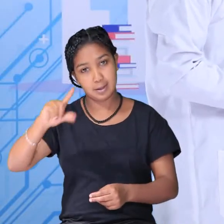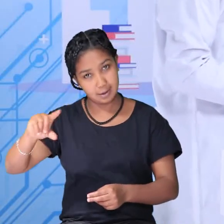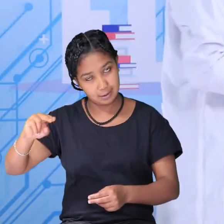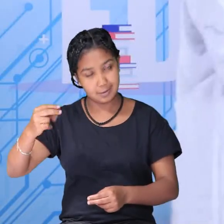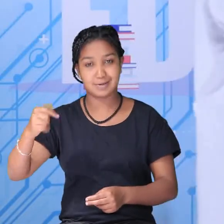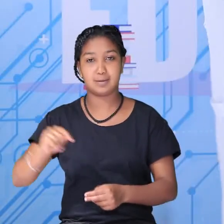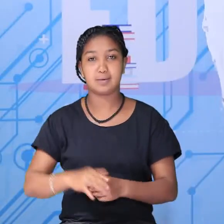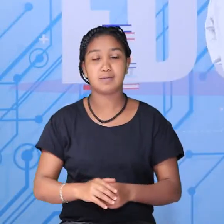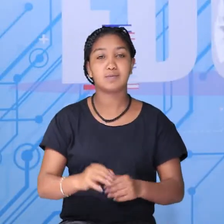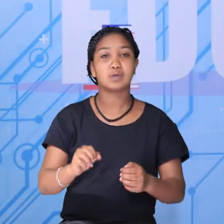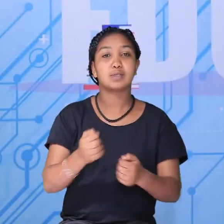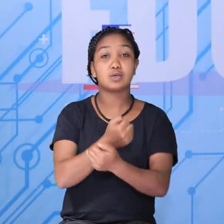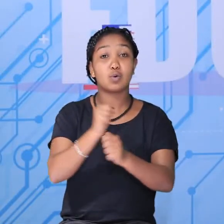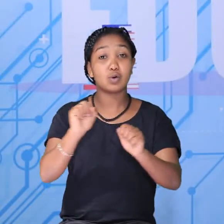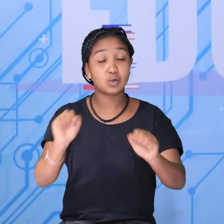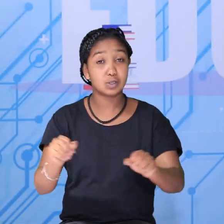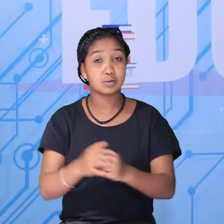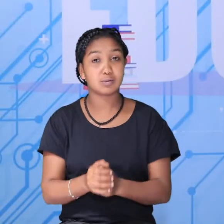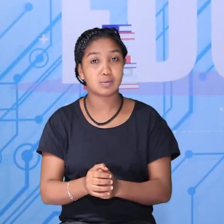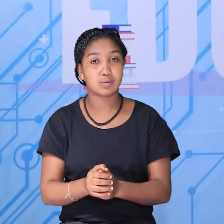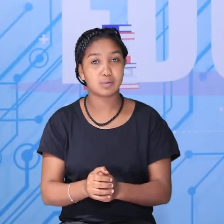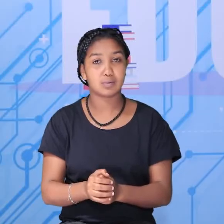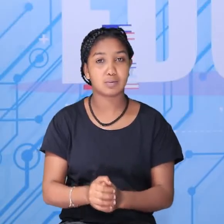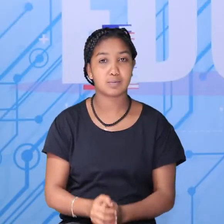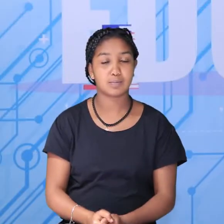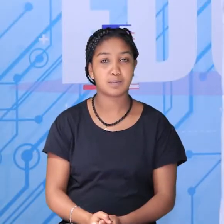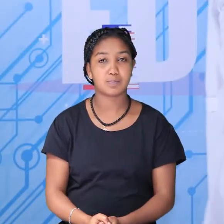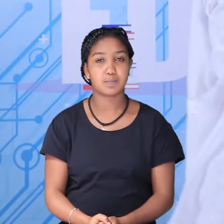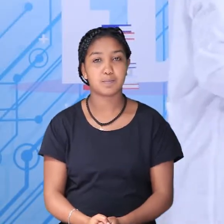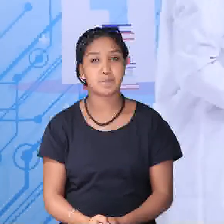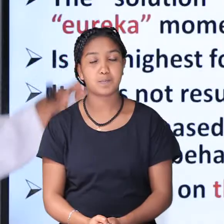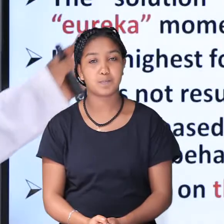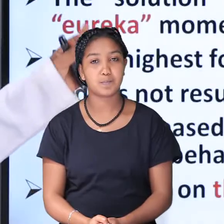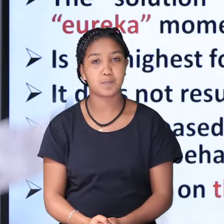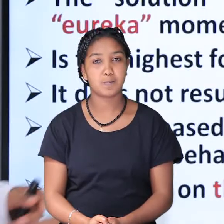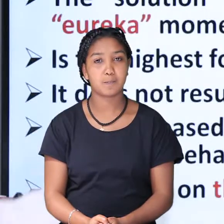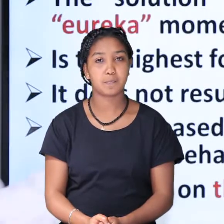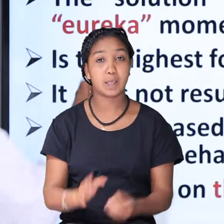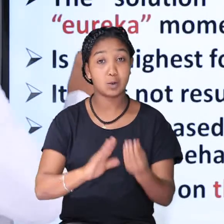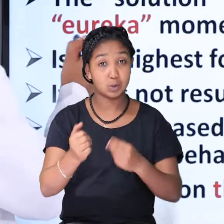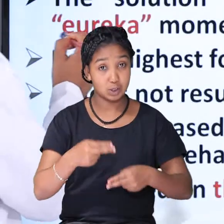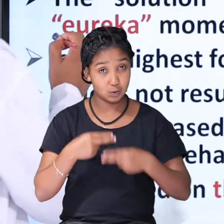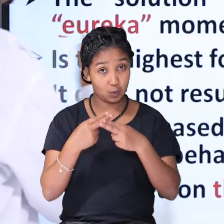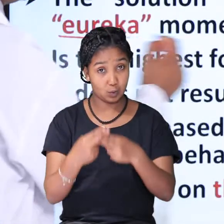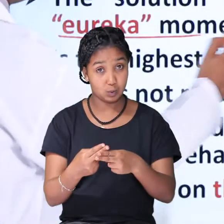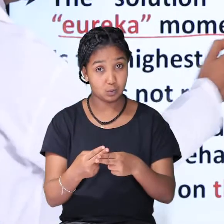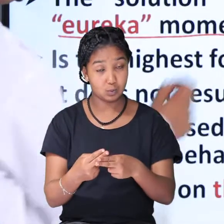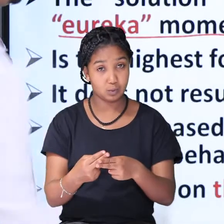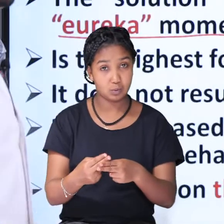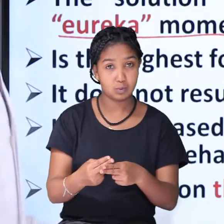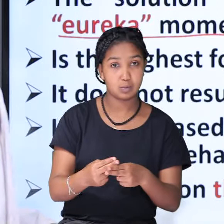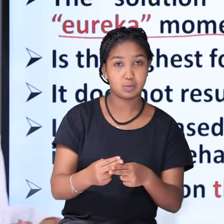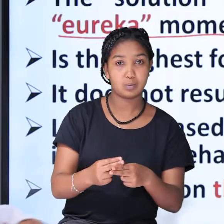The solution that appears almost out of nowhere in a condition called a eureka